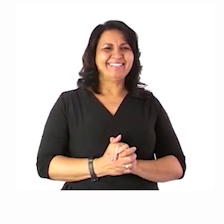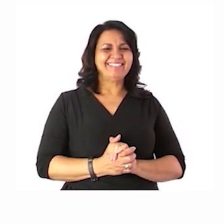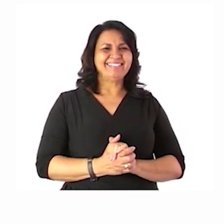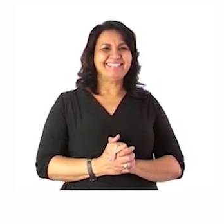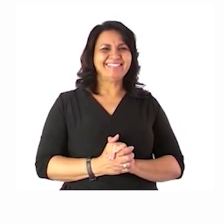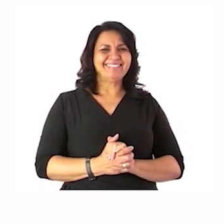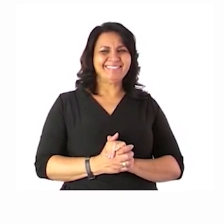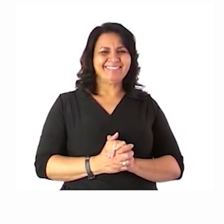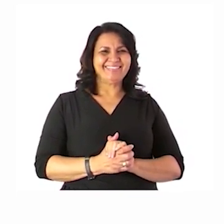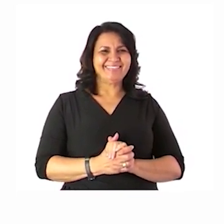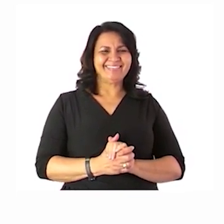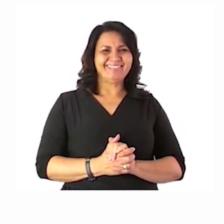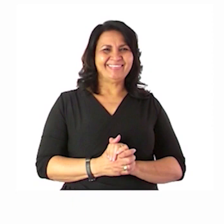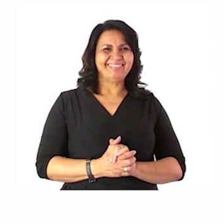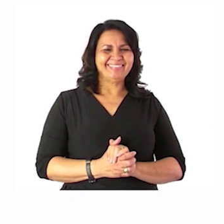N.